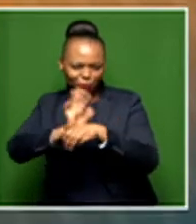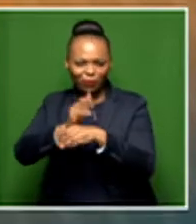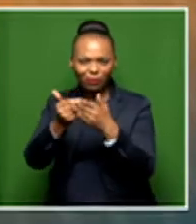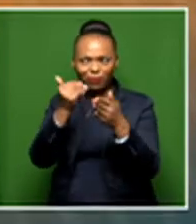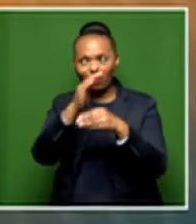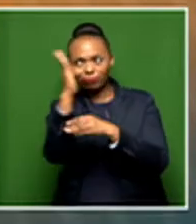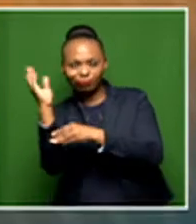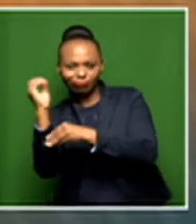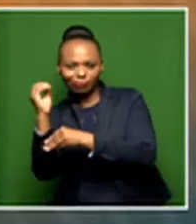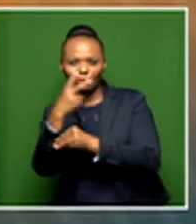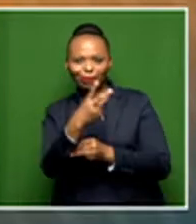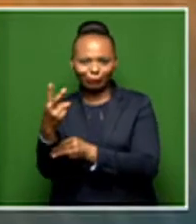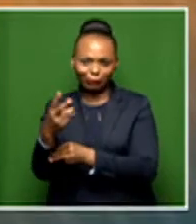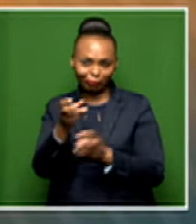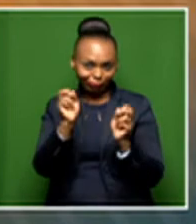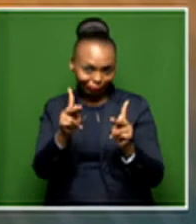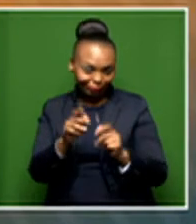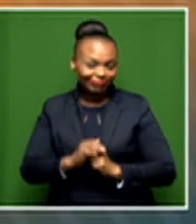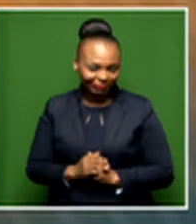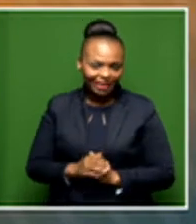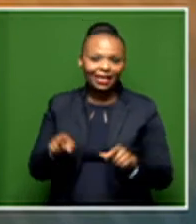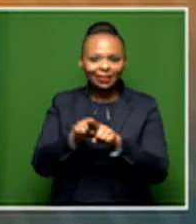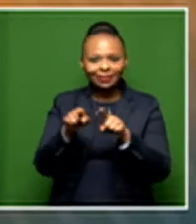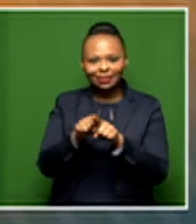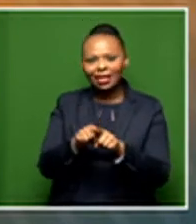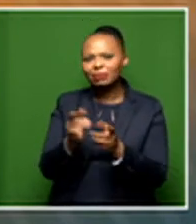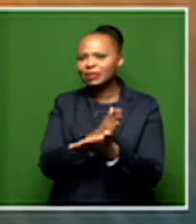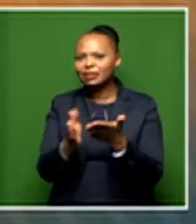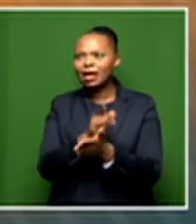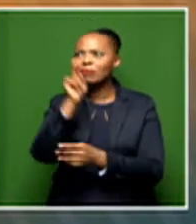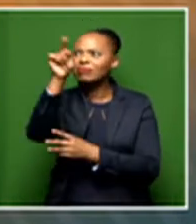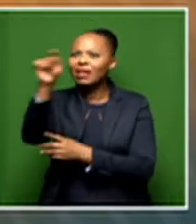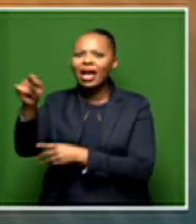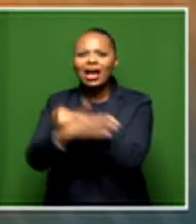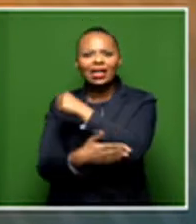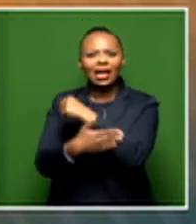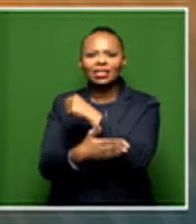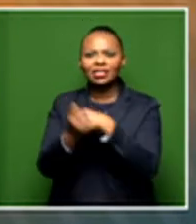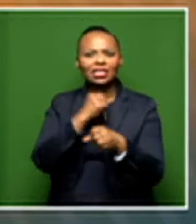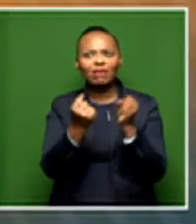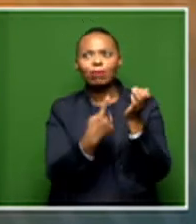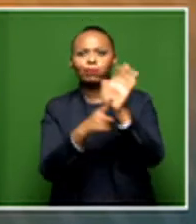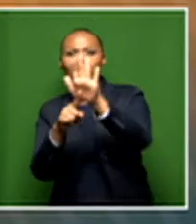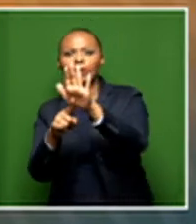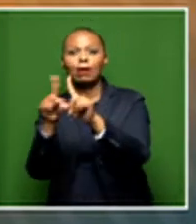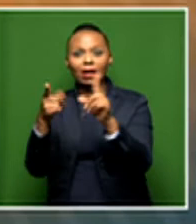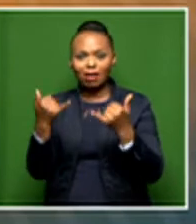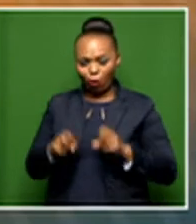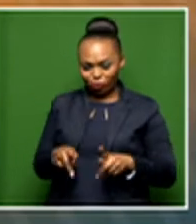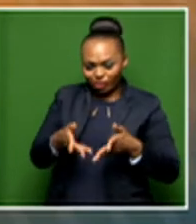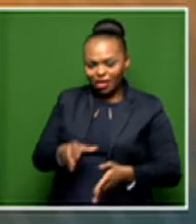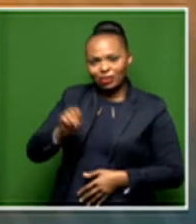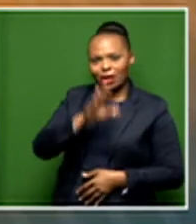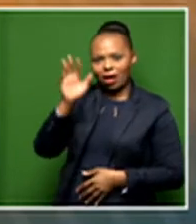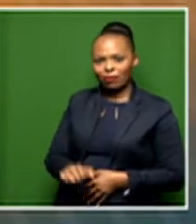brand new films. Some of them haven't even been released in their own countries, so it's an opportunity to get a taste of what's coming out